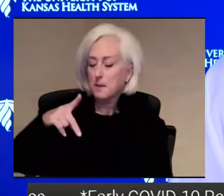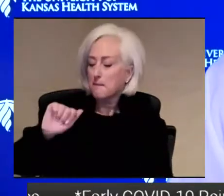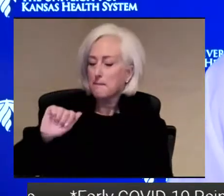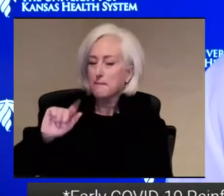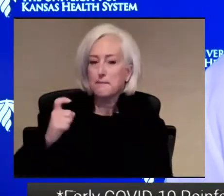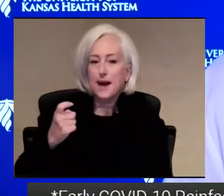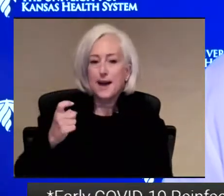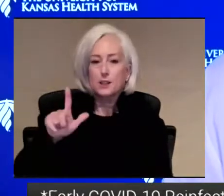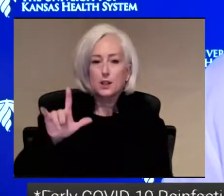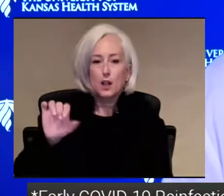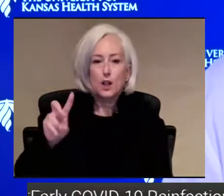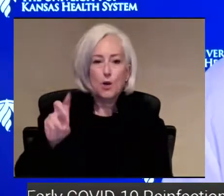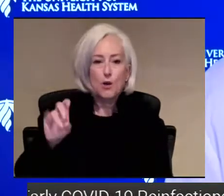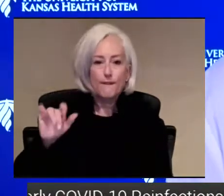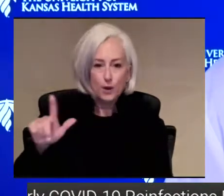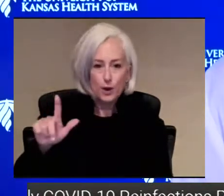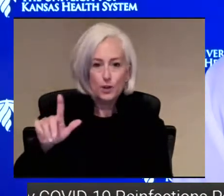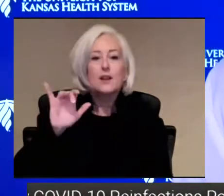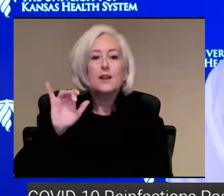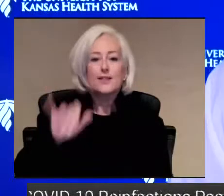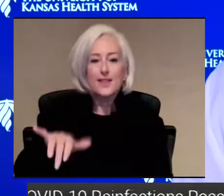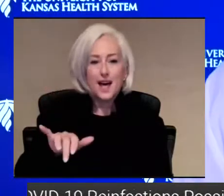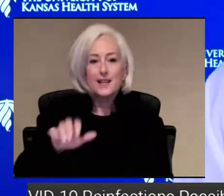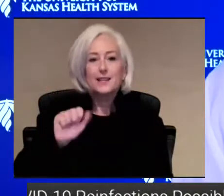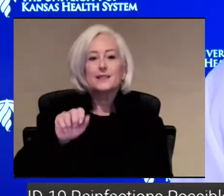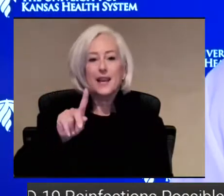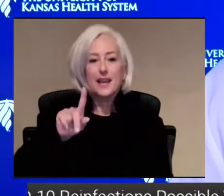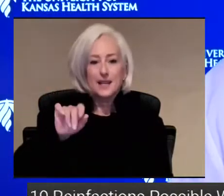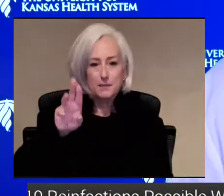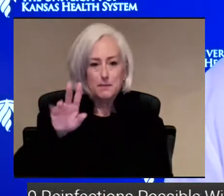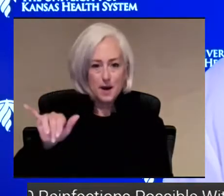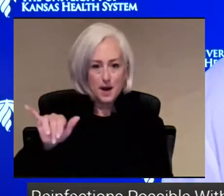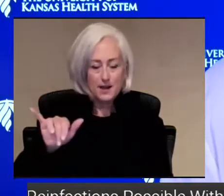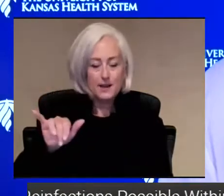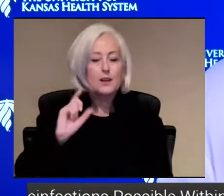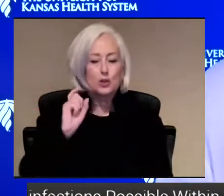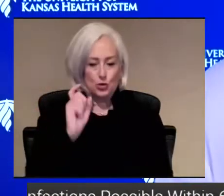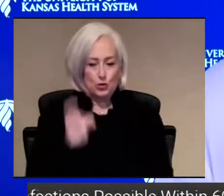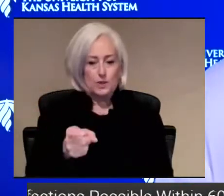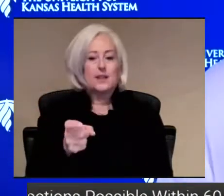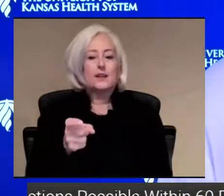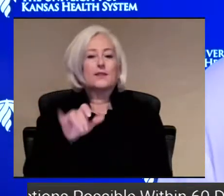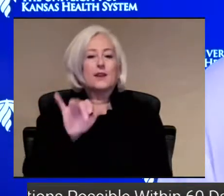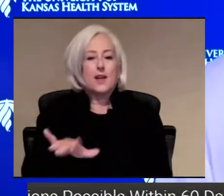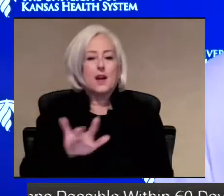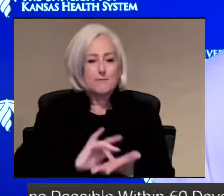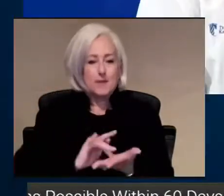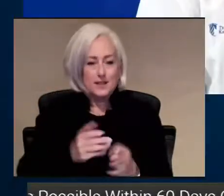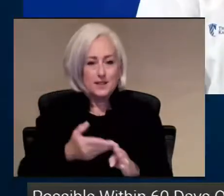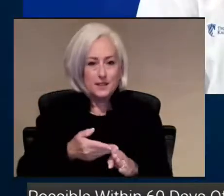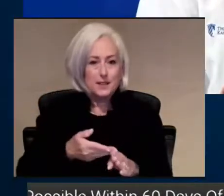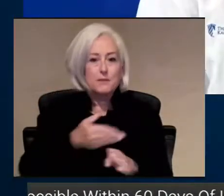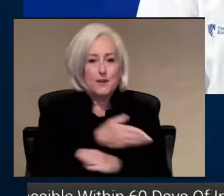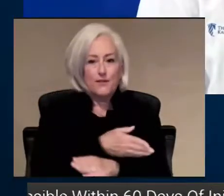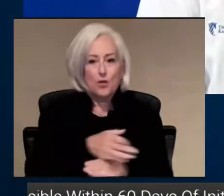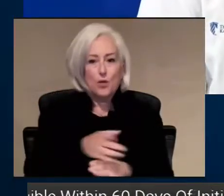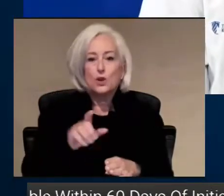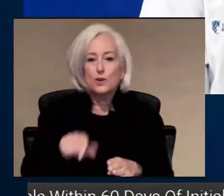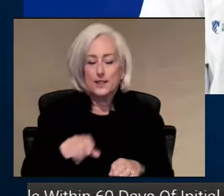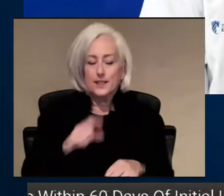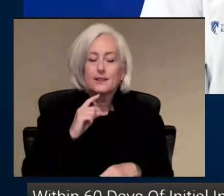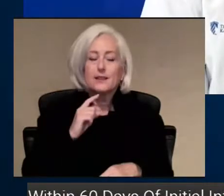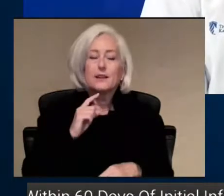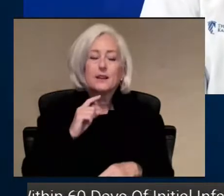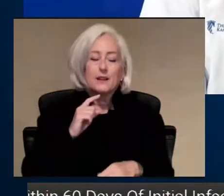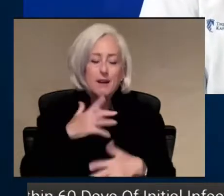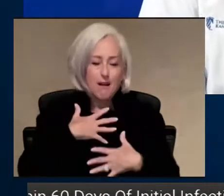that severe place where you need that oxygen and increased support. So that's a very important point there. Yeah, I think that's going to be a really, really